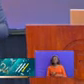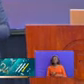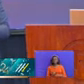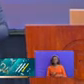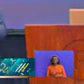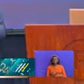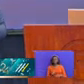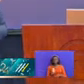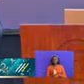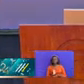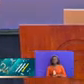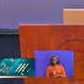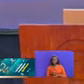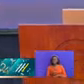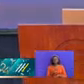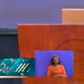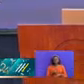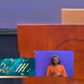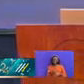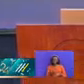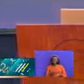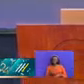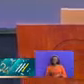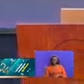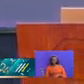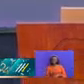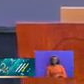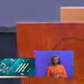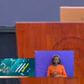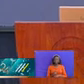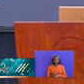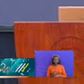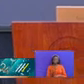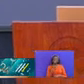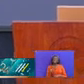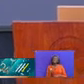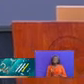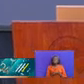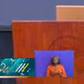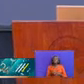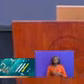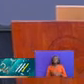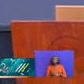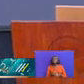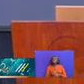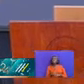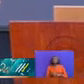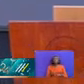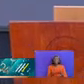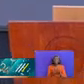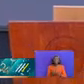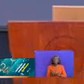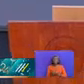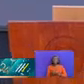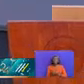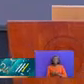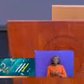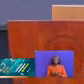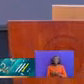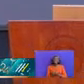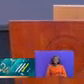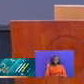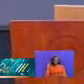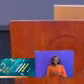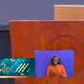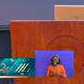called The called out ones and this is selected men called out so that in their Gathering they can dictate the Affairs